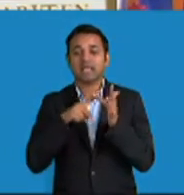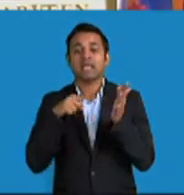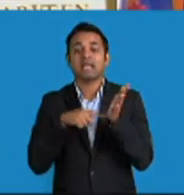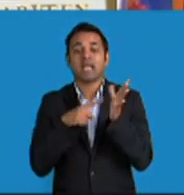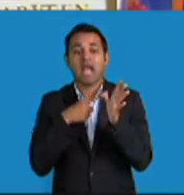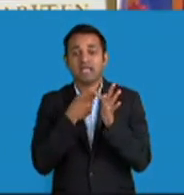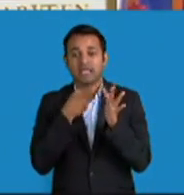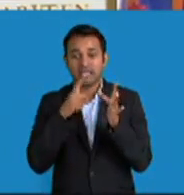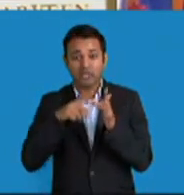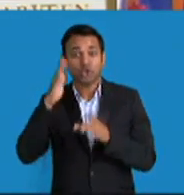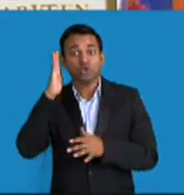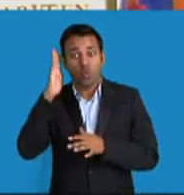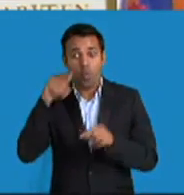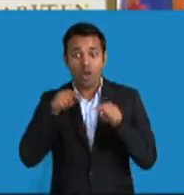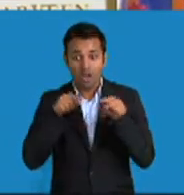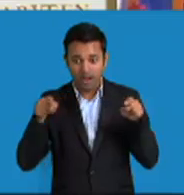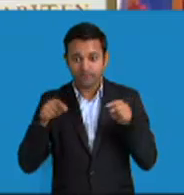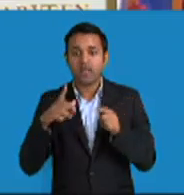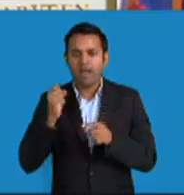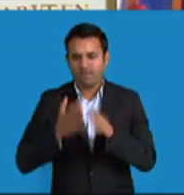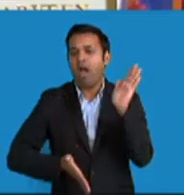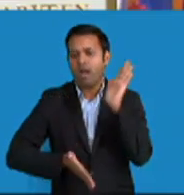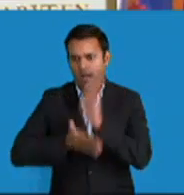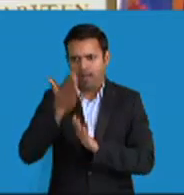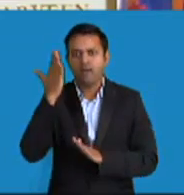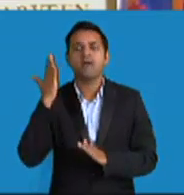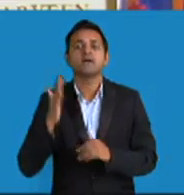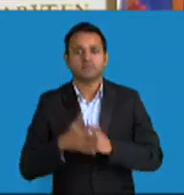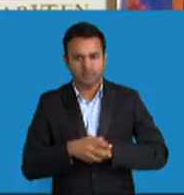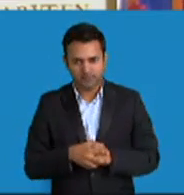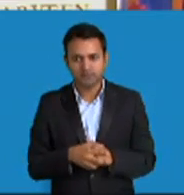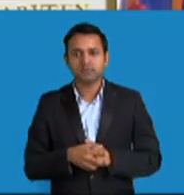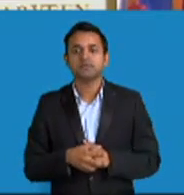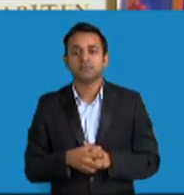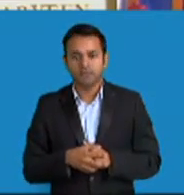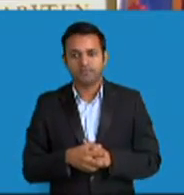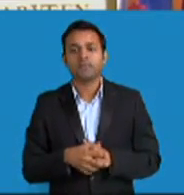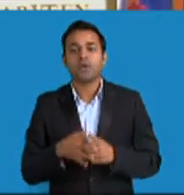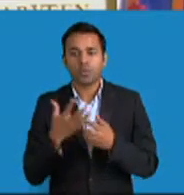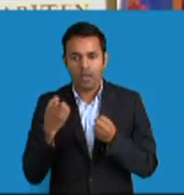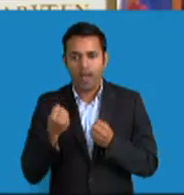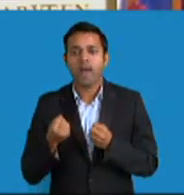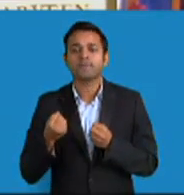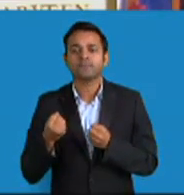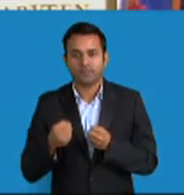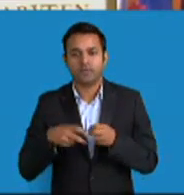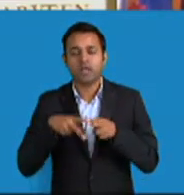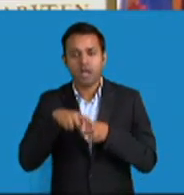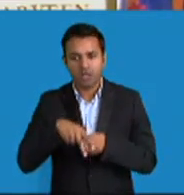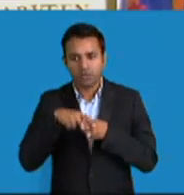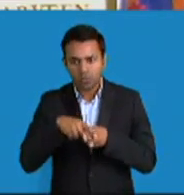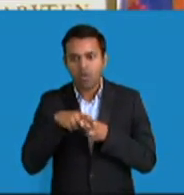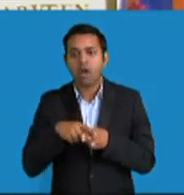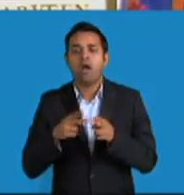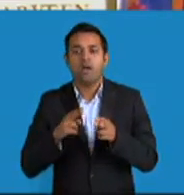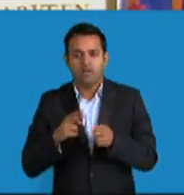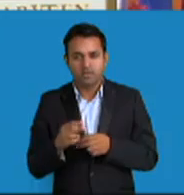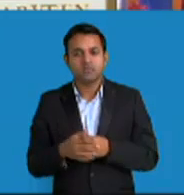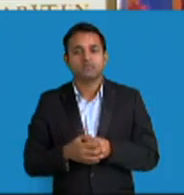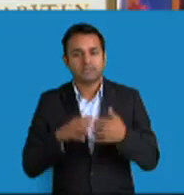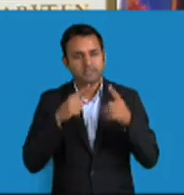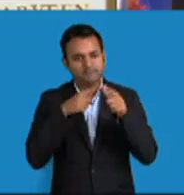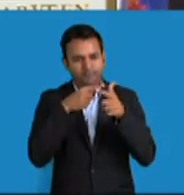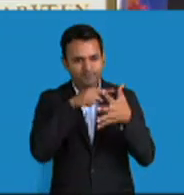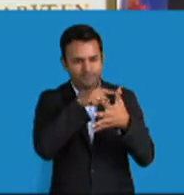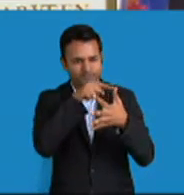Year 13 examination, we had Nelson College, Thomas Baker, Nandronga Arya, and Balambasonga Secondary School having 100% pass rate, Madam